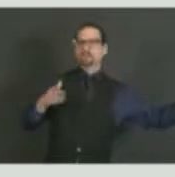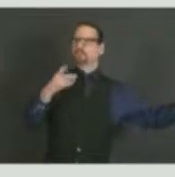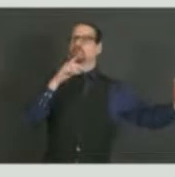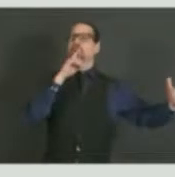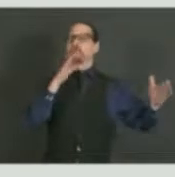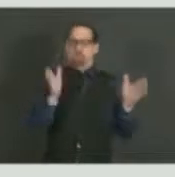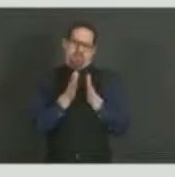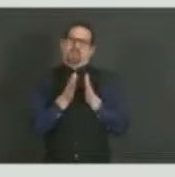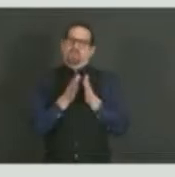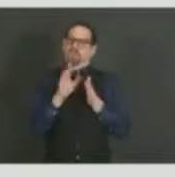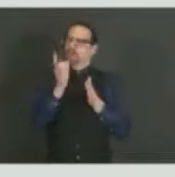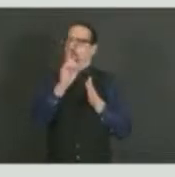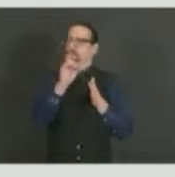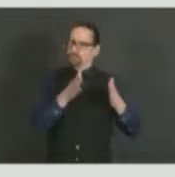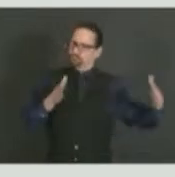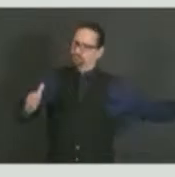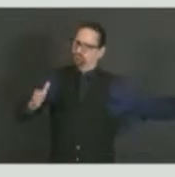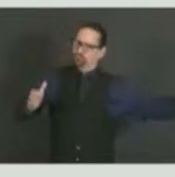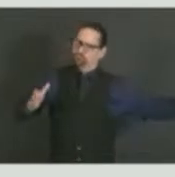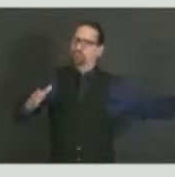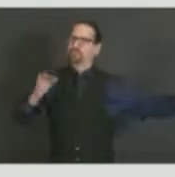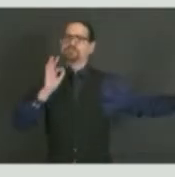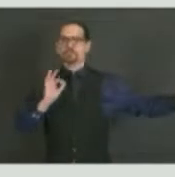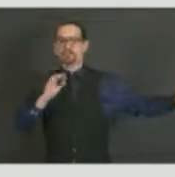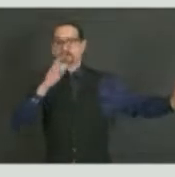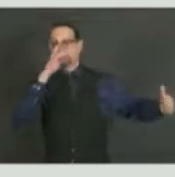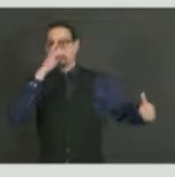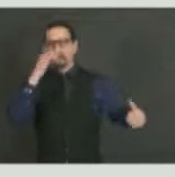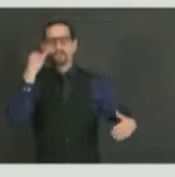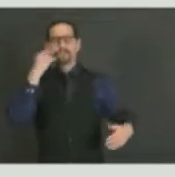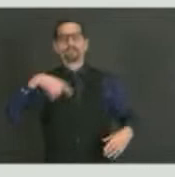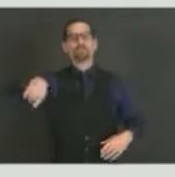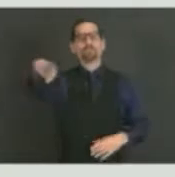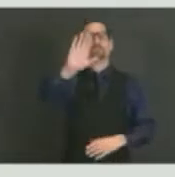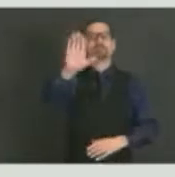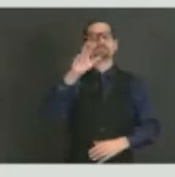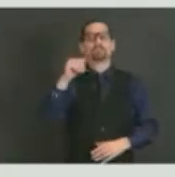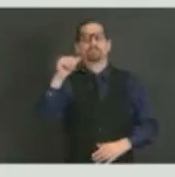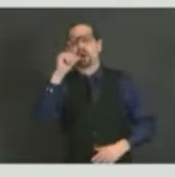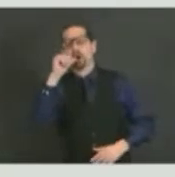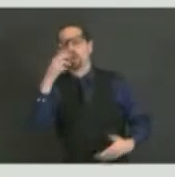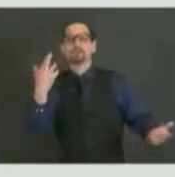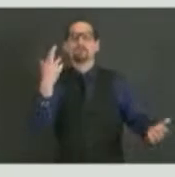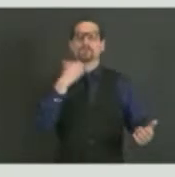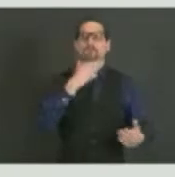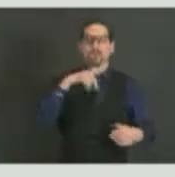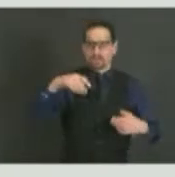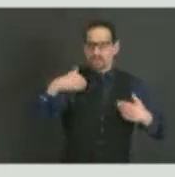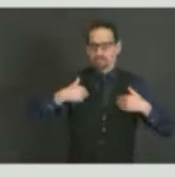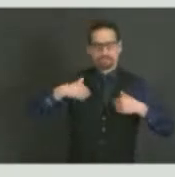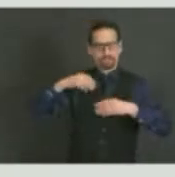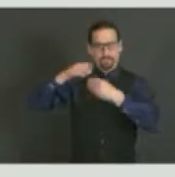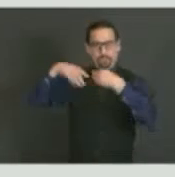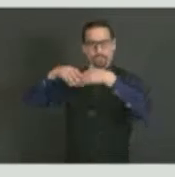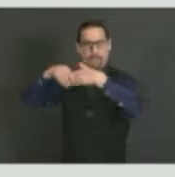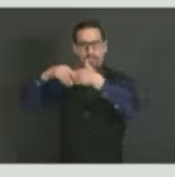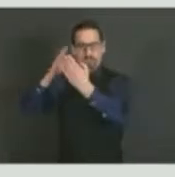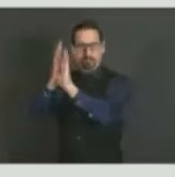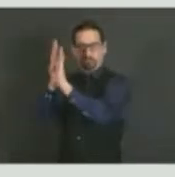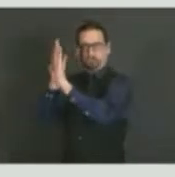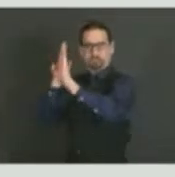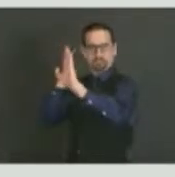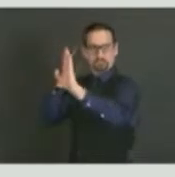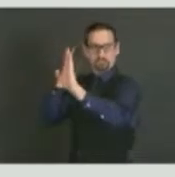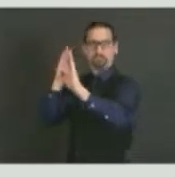has invested in plexiglass or another impermeable barrier between customers,